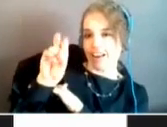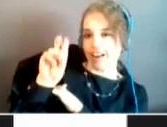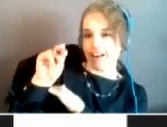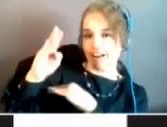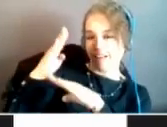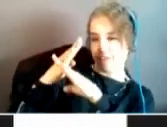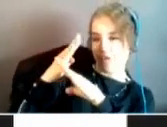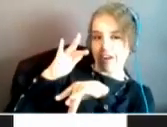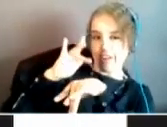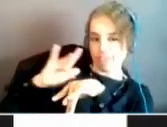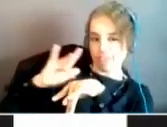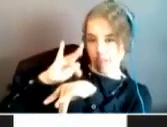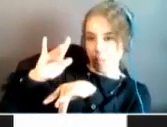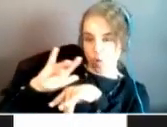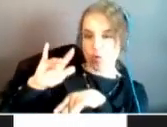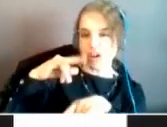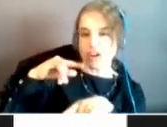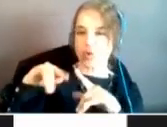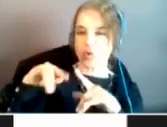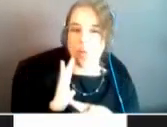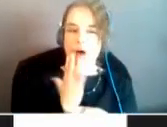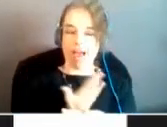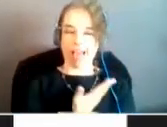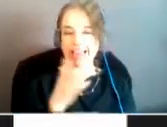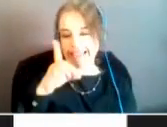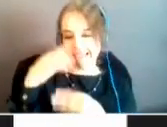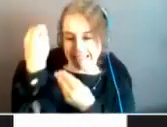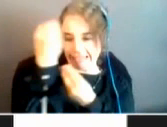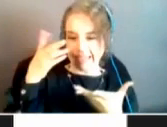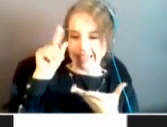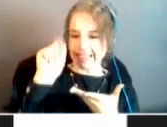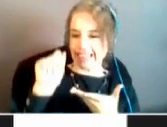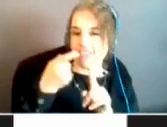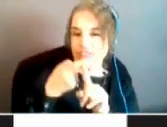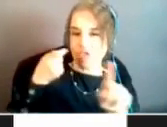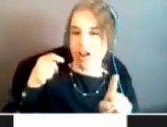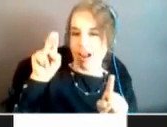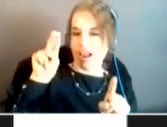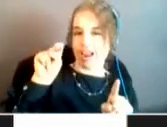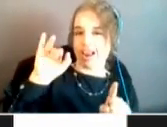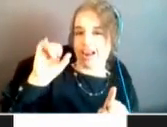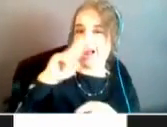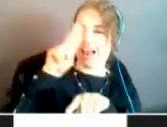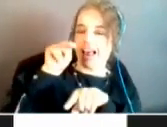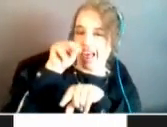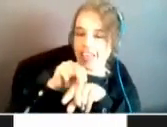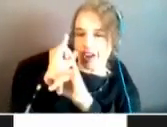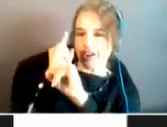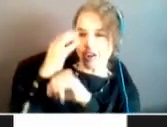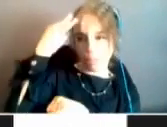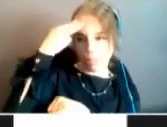are available to us. And this is data gleaned from the National Institute of Mental Health.